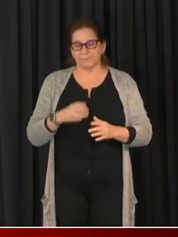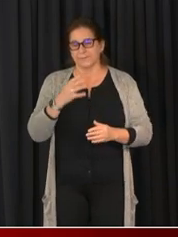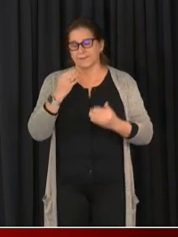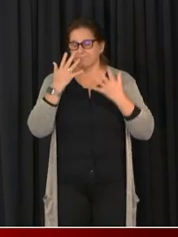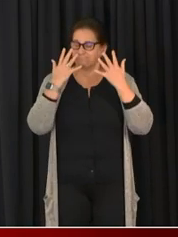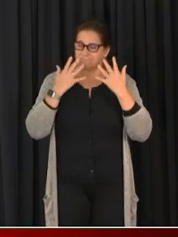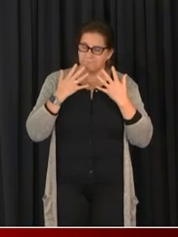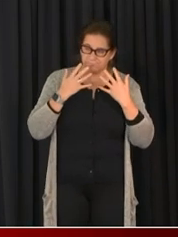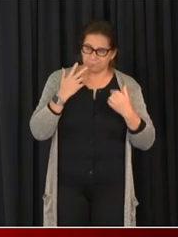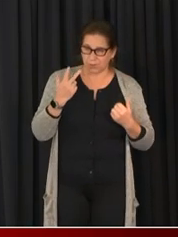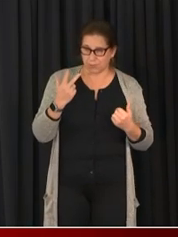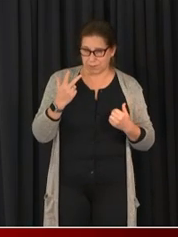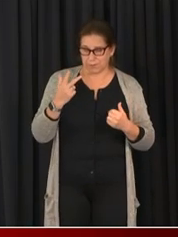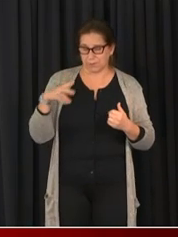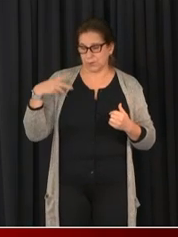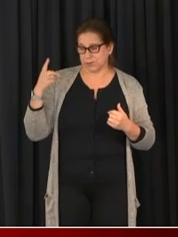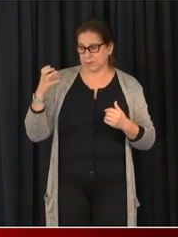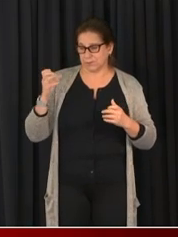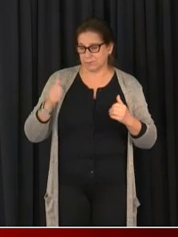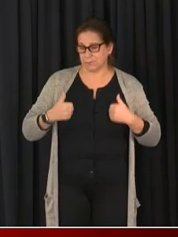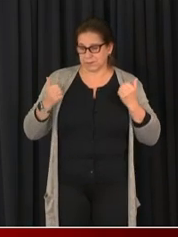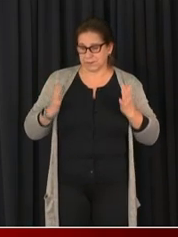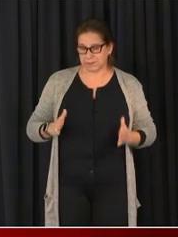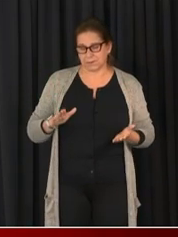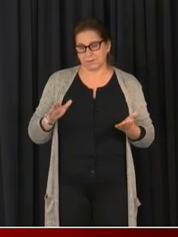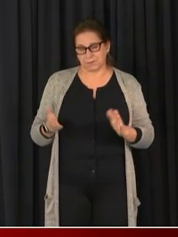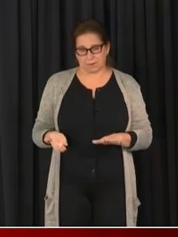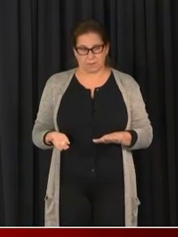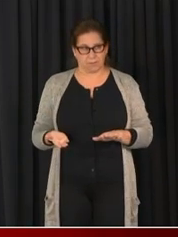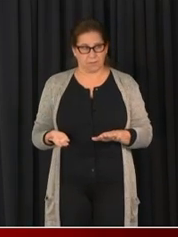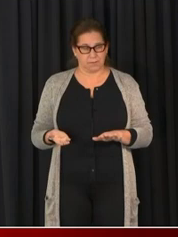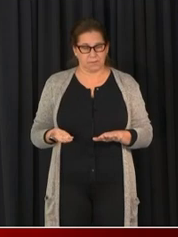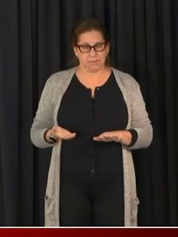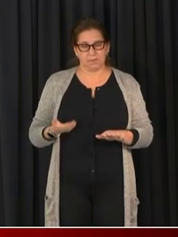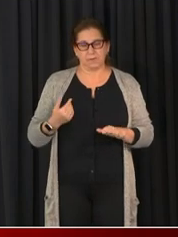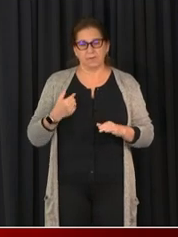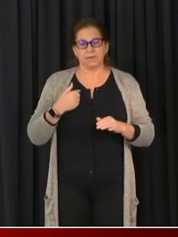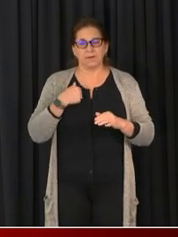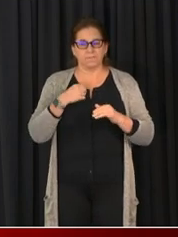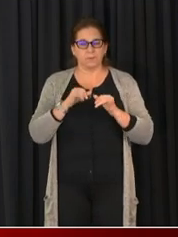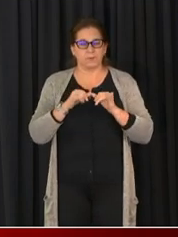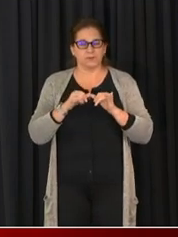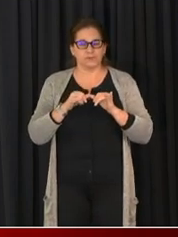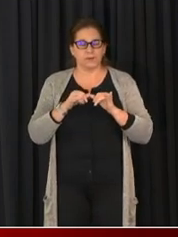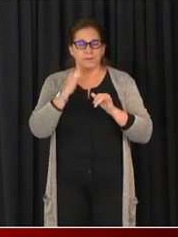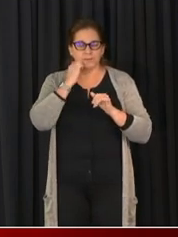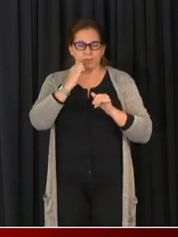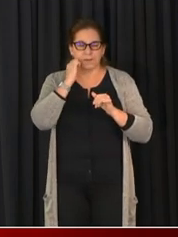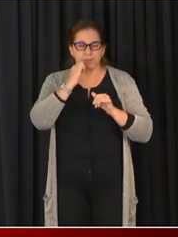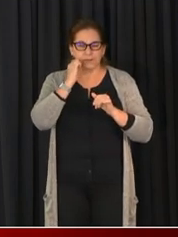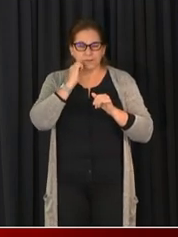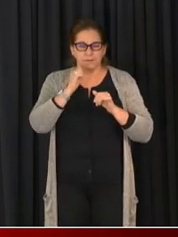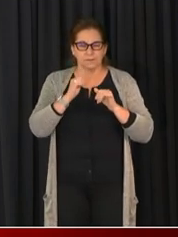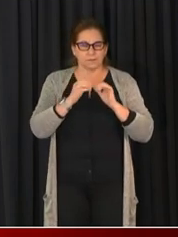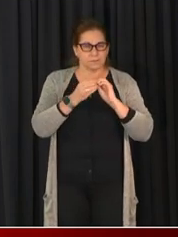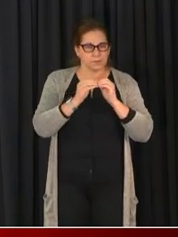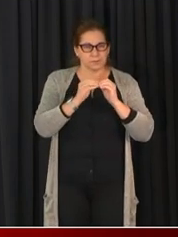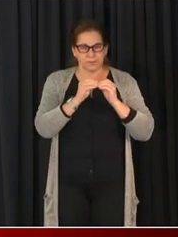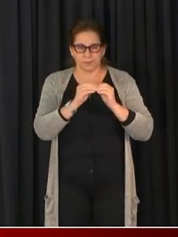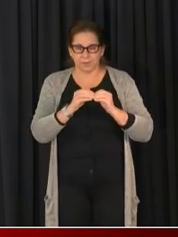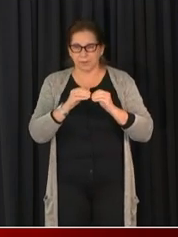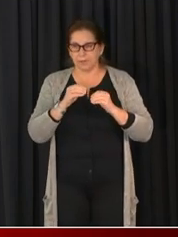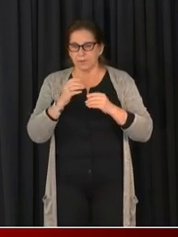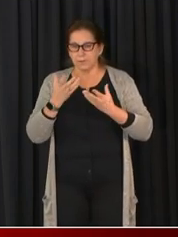virus. We report each day on metrics related to the level of community spread, our health system's